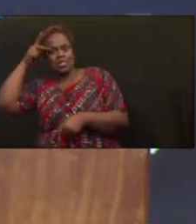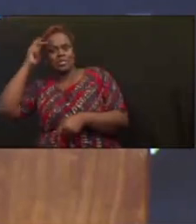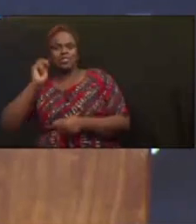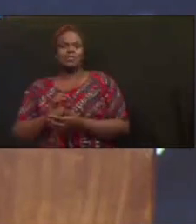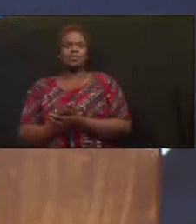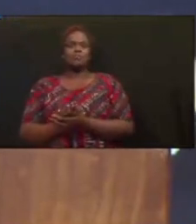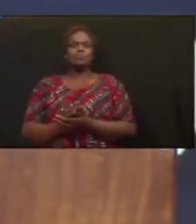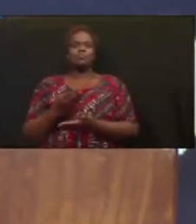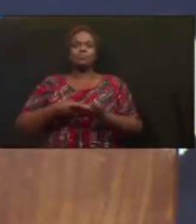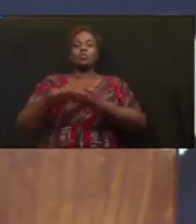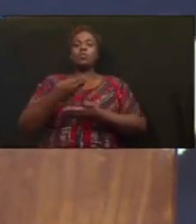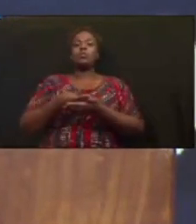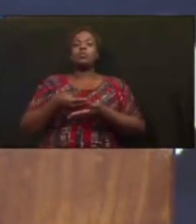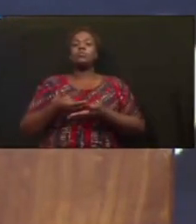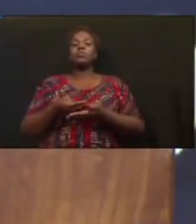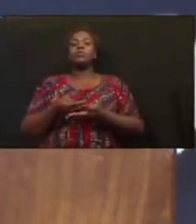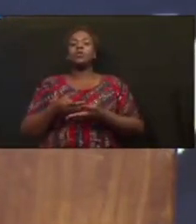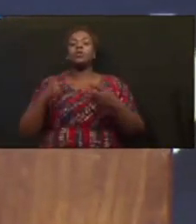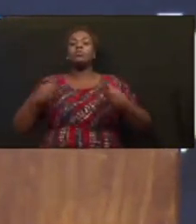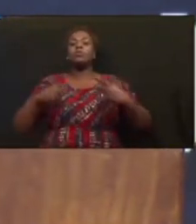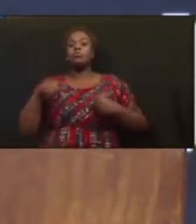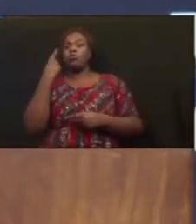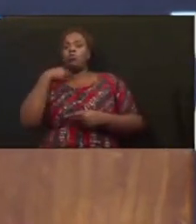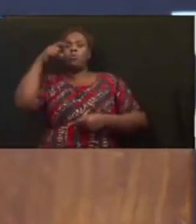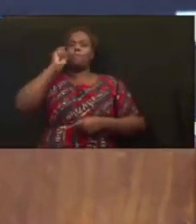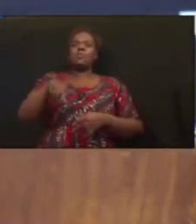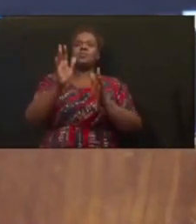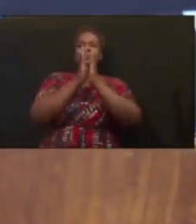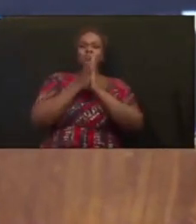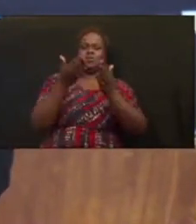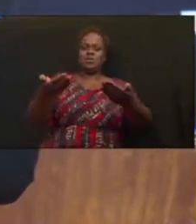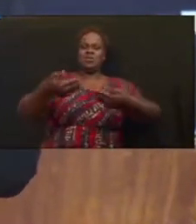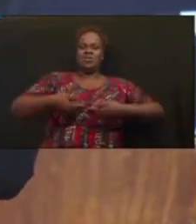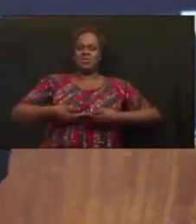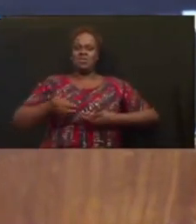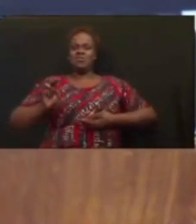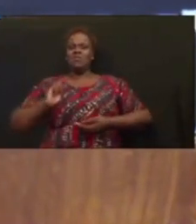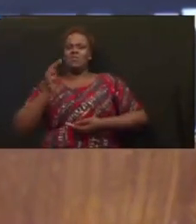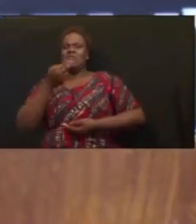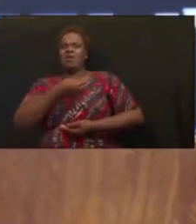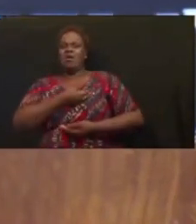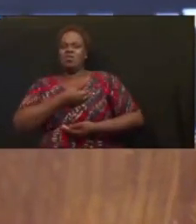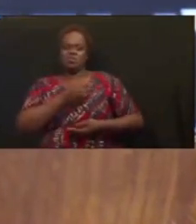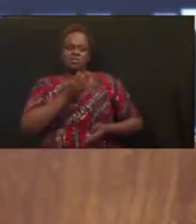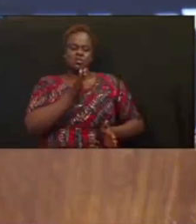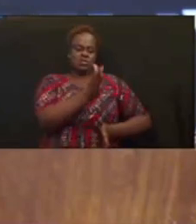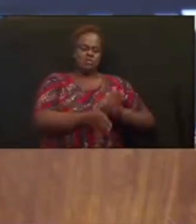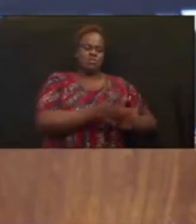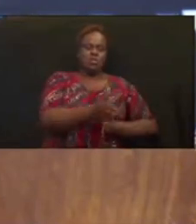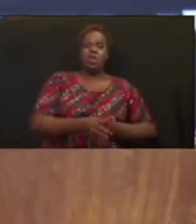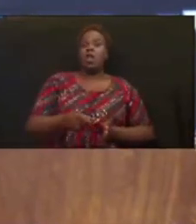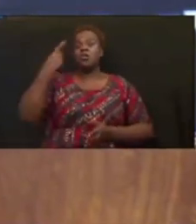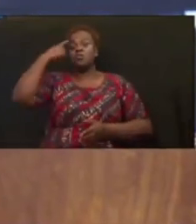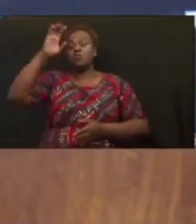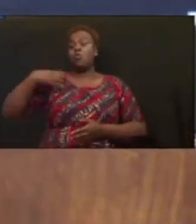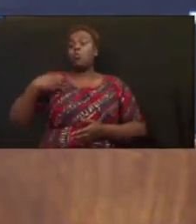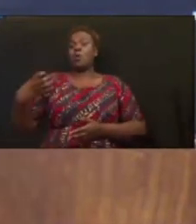There are business people who must begin to pray, Lord, give us the end time strategies for wealth. Let